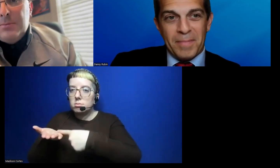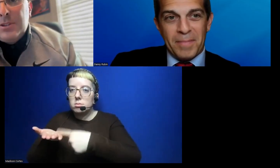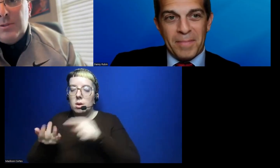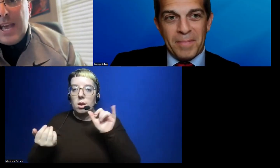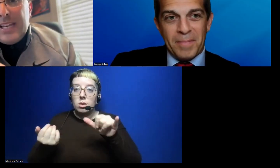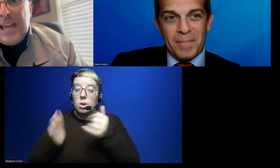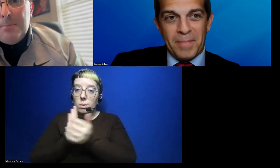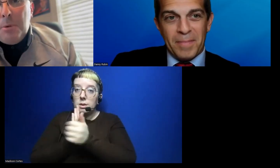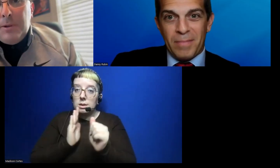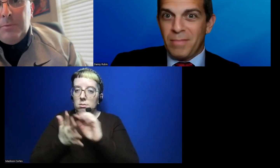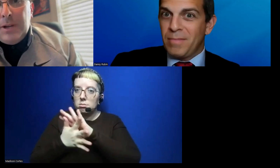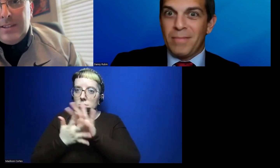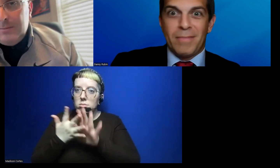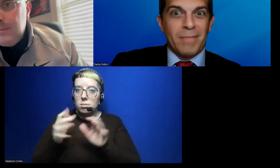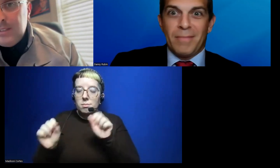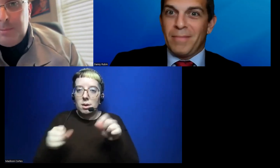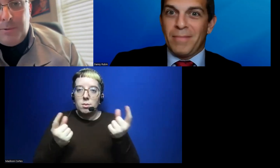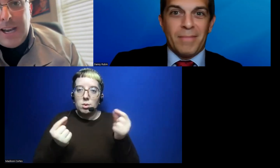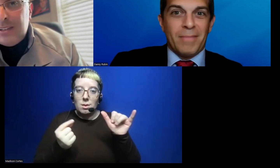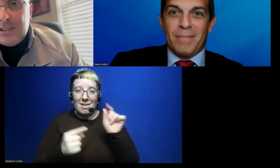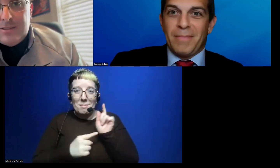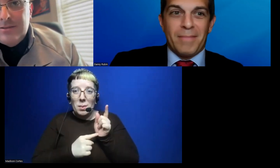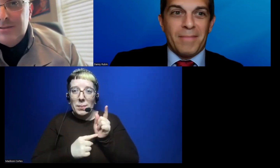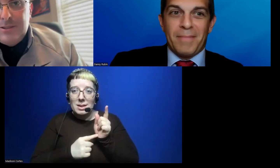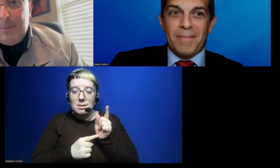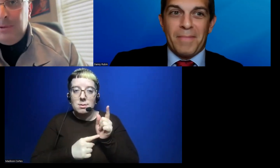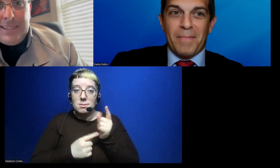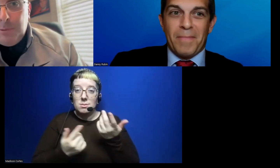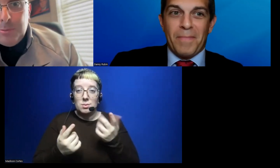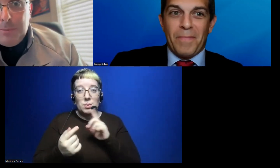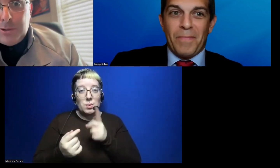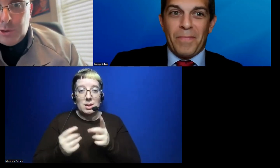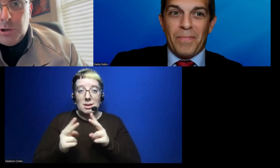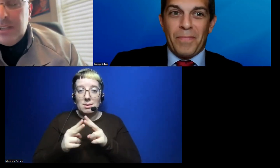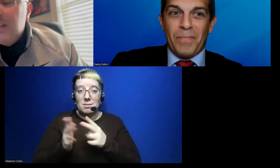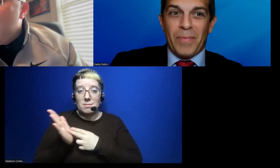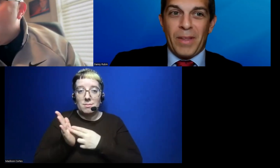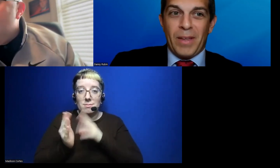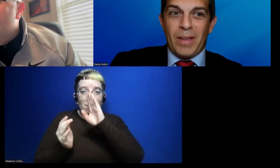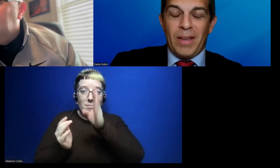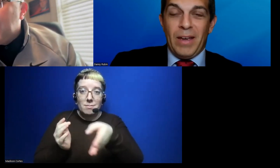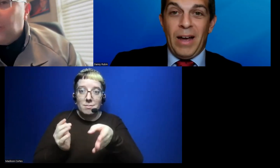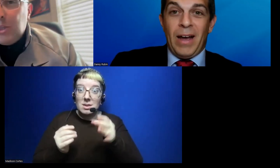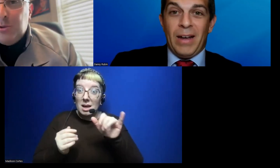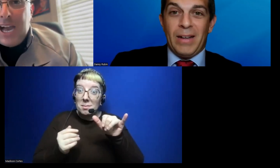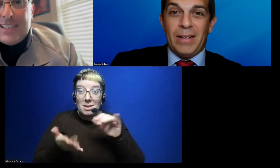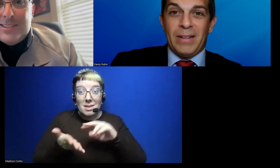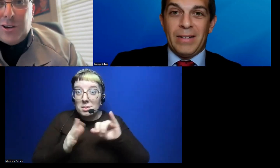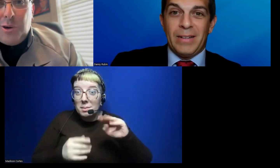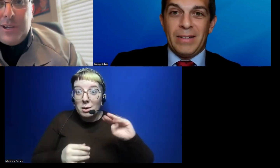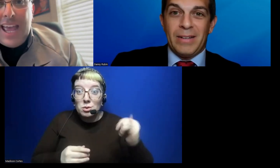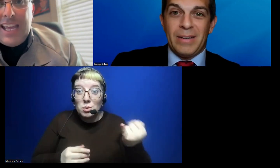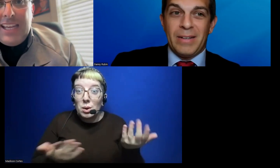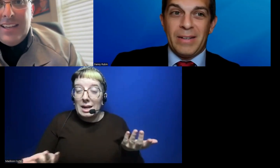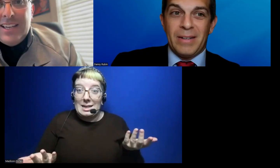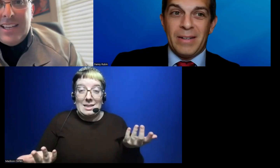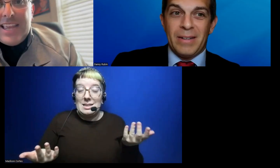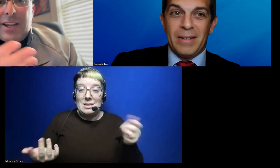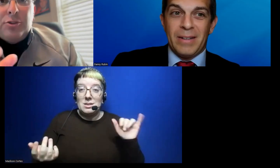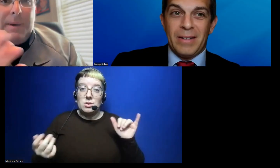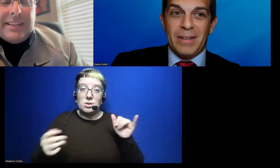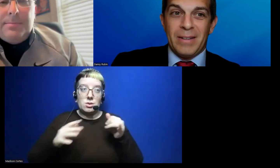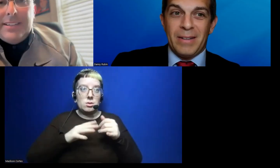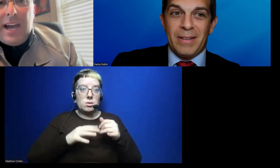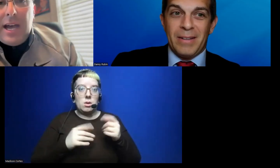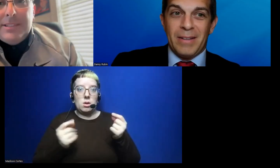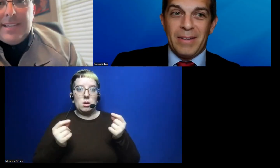skills, being able to do that in that moment when, to be frank, you're just, I'm not saying moment, Michael Jordan. Yeah, You kind of start going, hey,